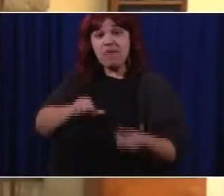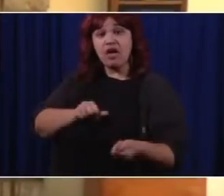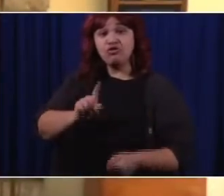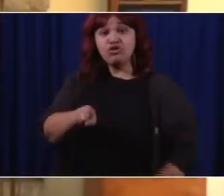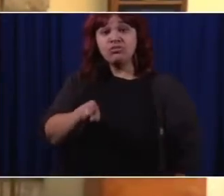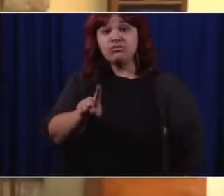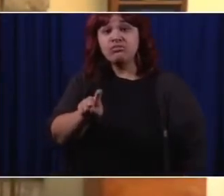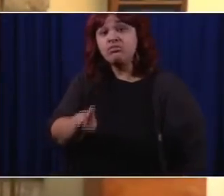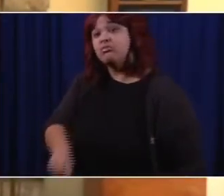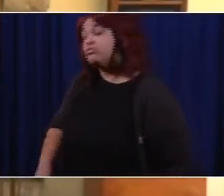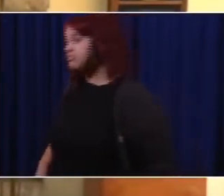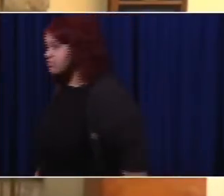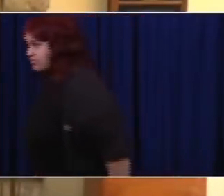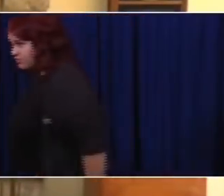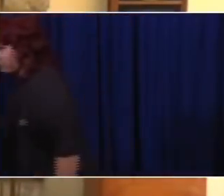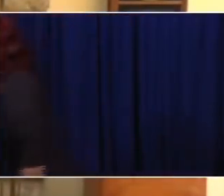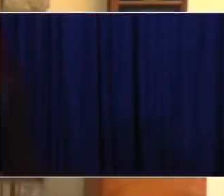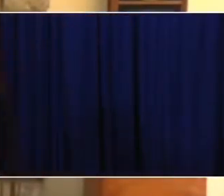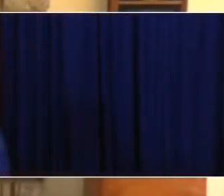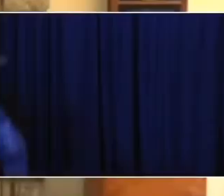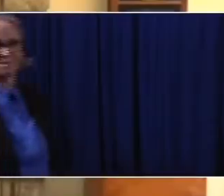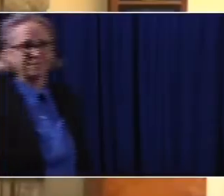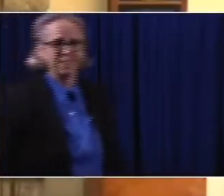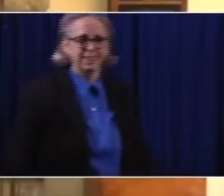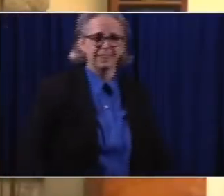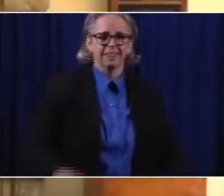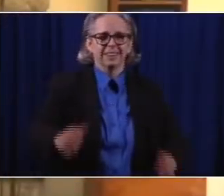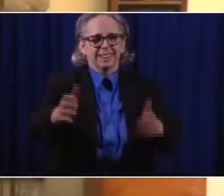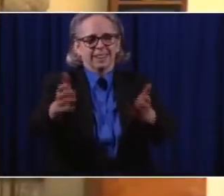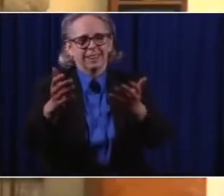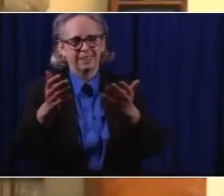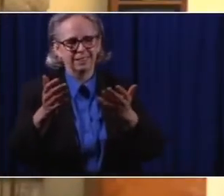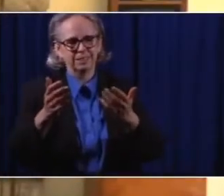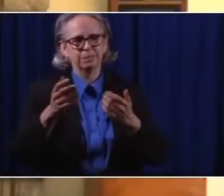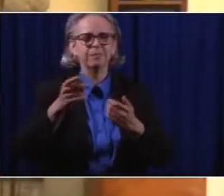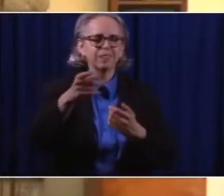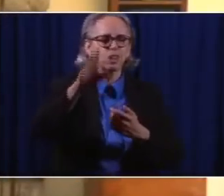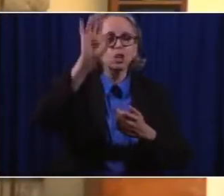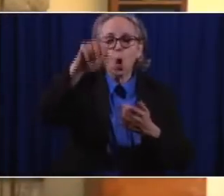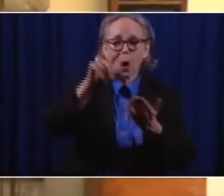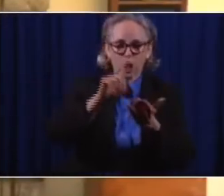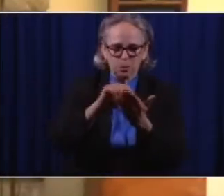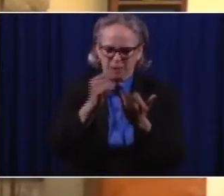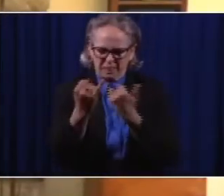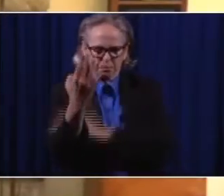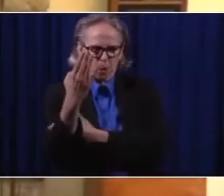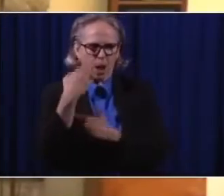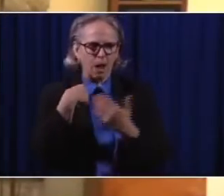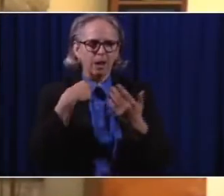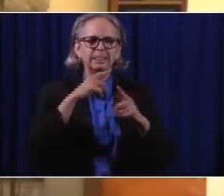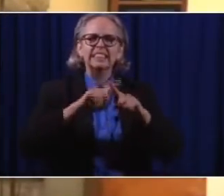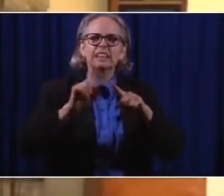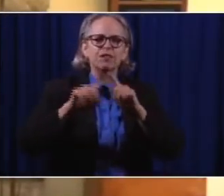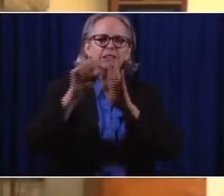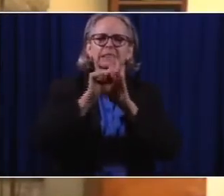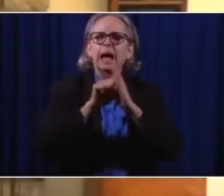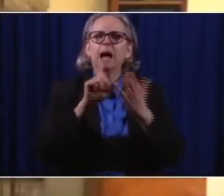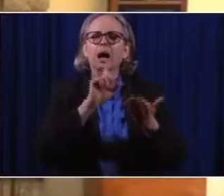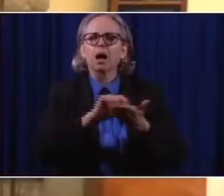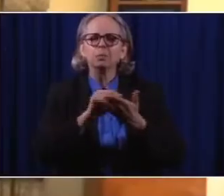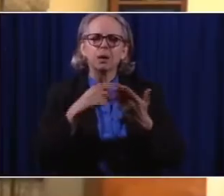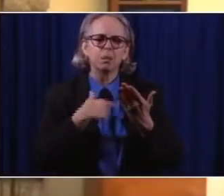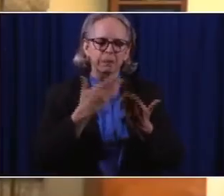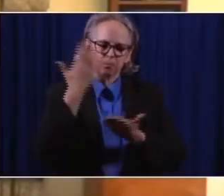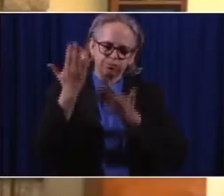today. I always look at the front pages of all the major newspapers in the state. And I know the writers have told me that they don't